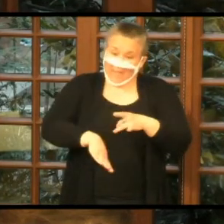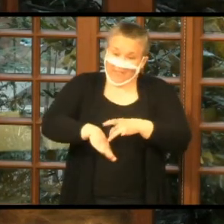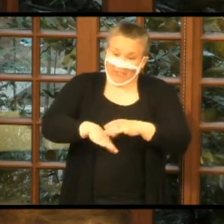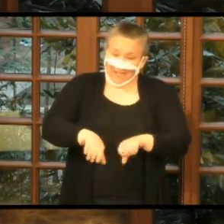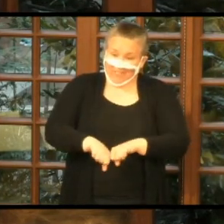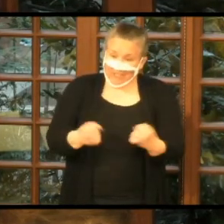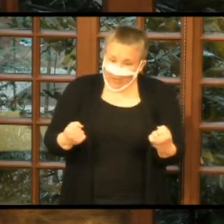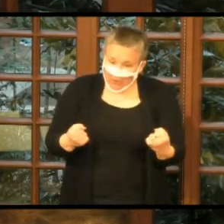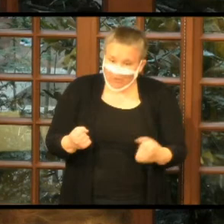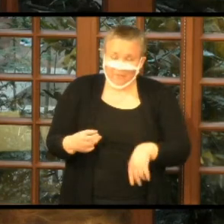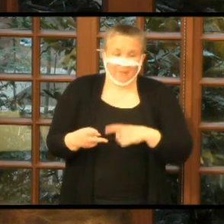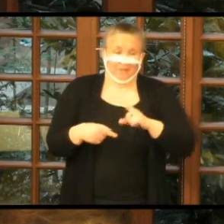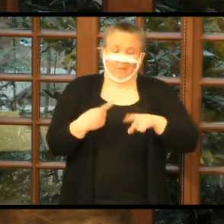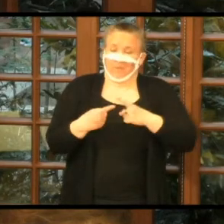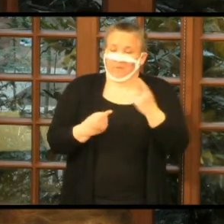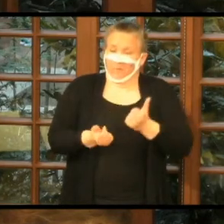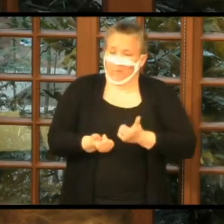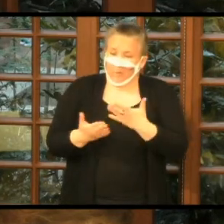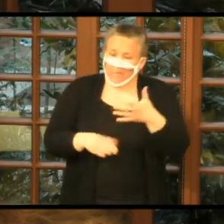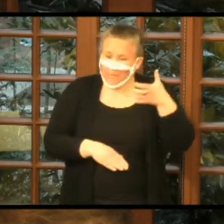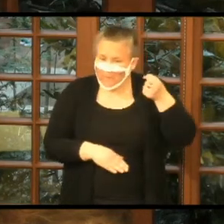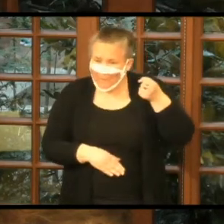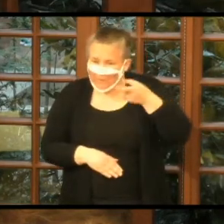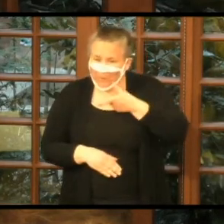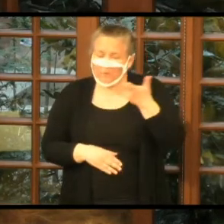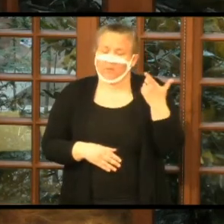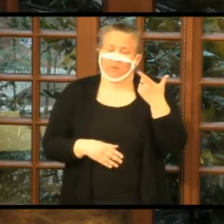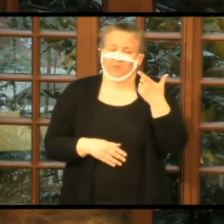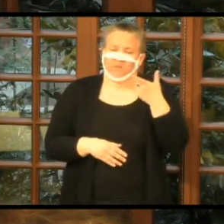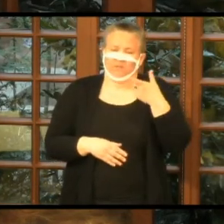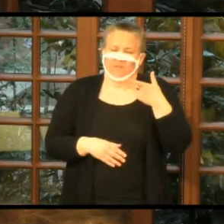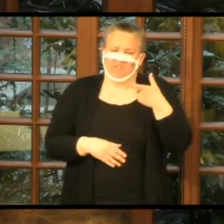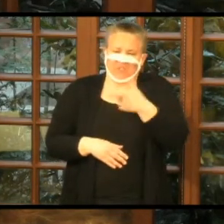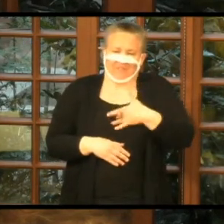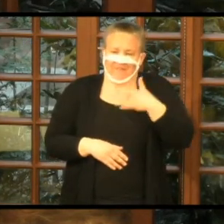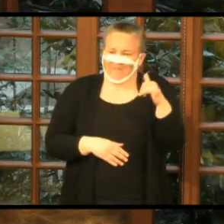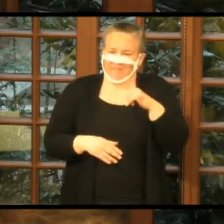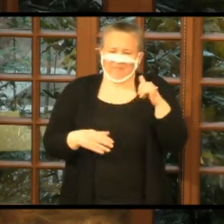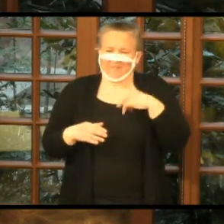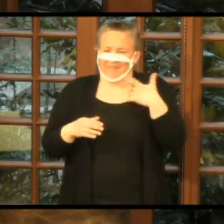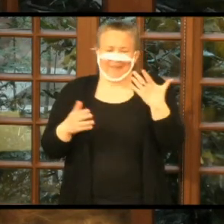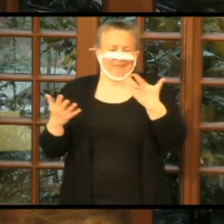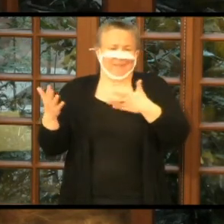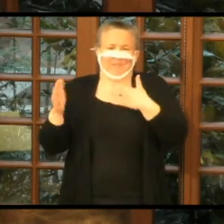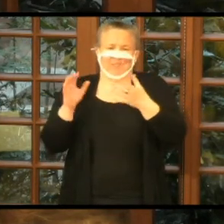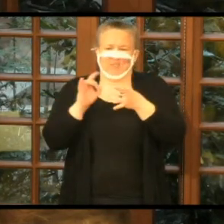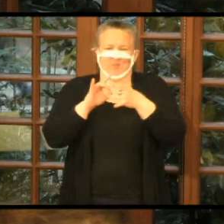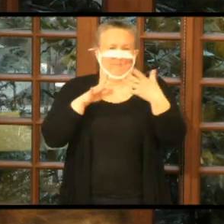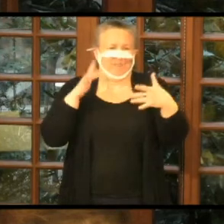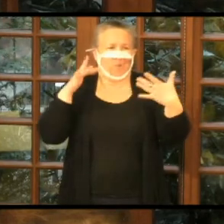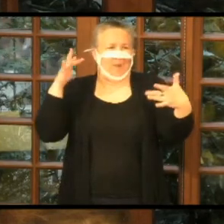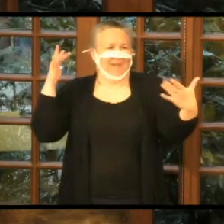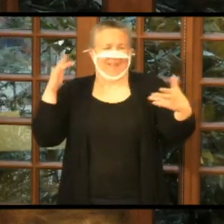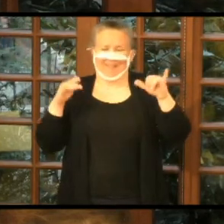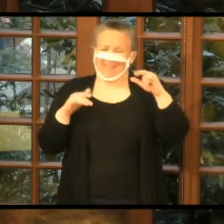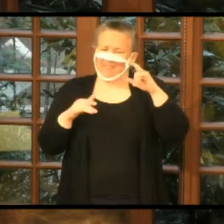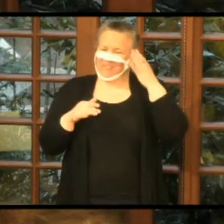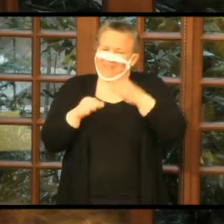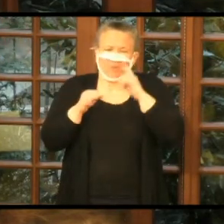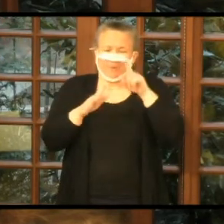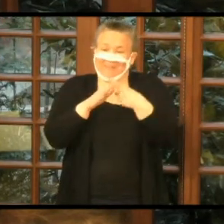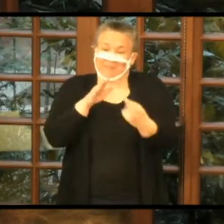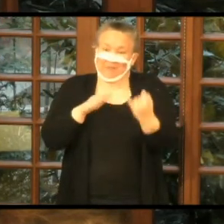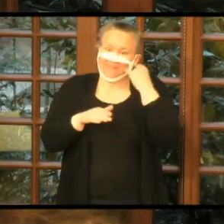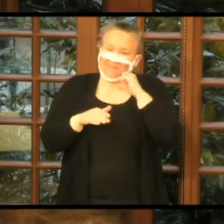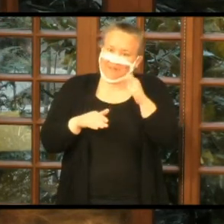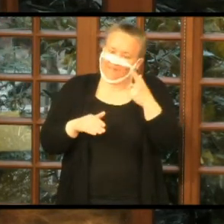shatters, when someone offers her milk, she feels like she's drifting away, like she'd simply disappear if not for